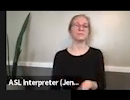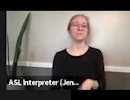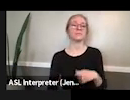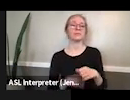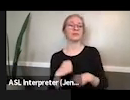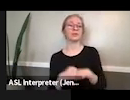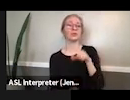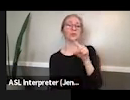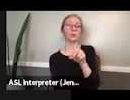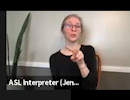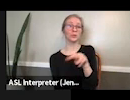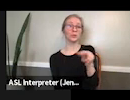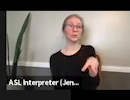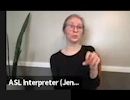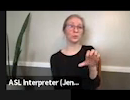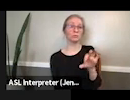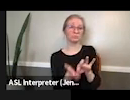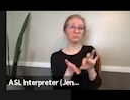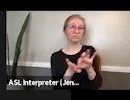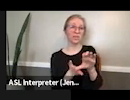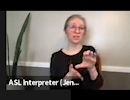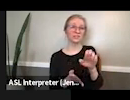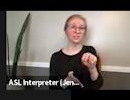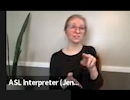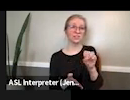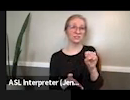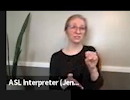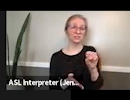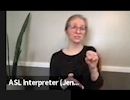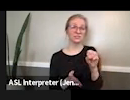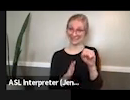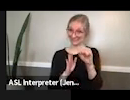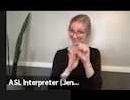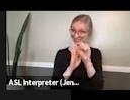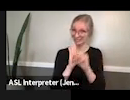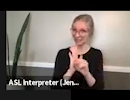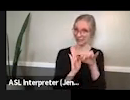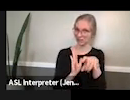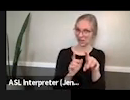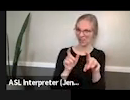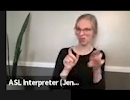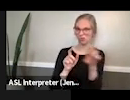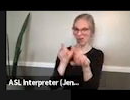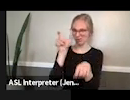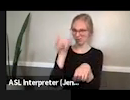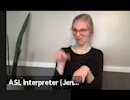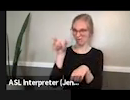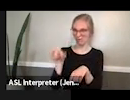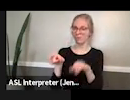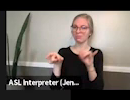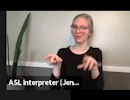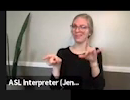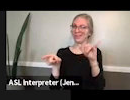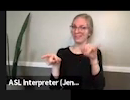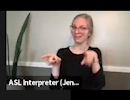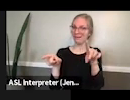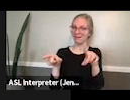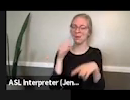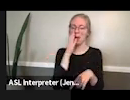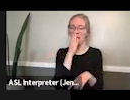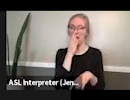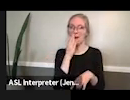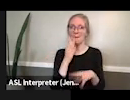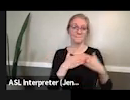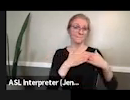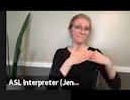census in Indiana, the far right-hand column is Indiana, birth to 2,